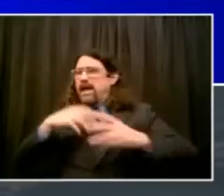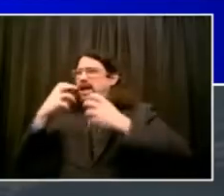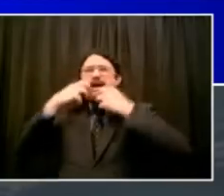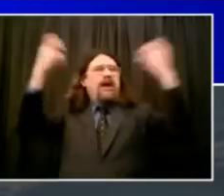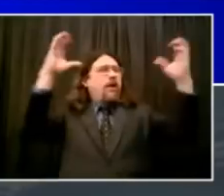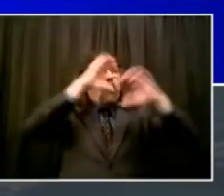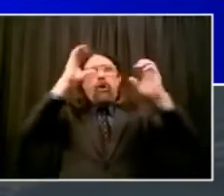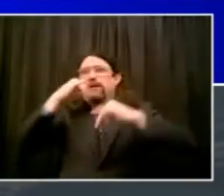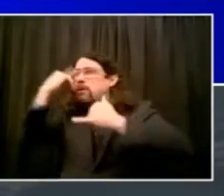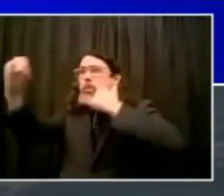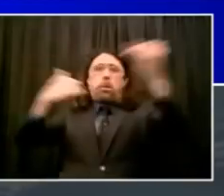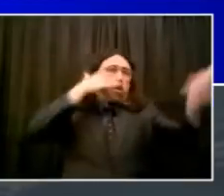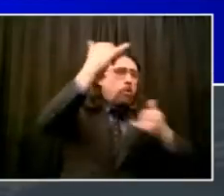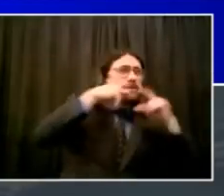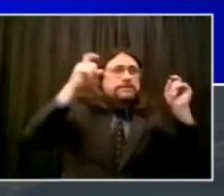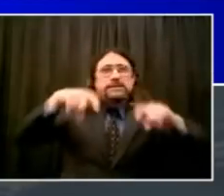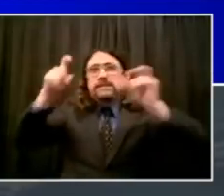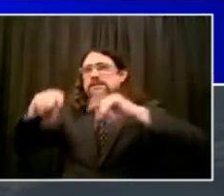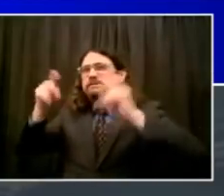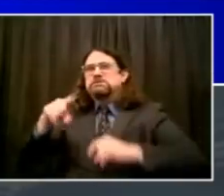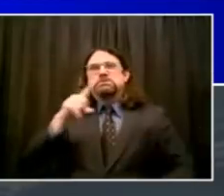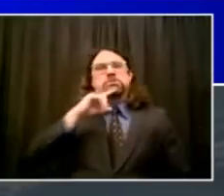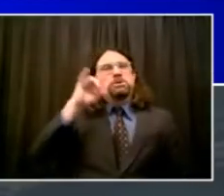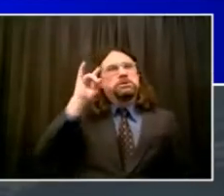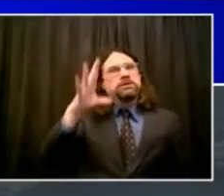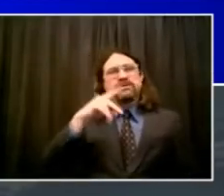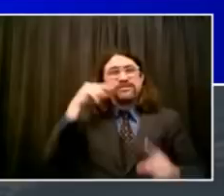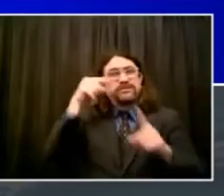protect ourselves by maximizing production here in New York City. And